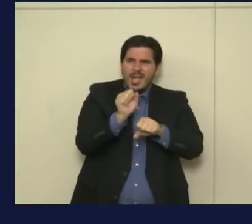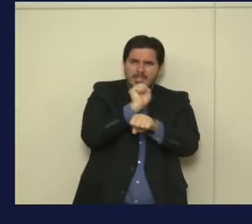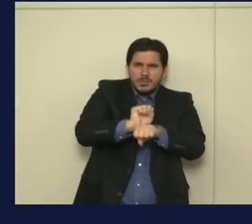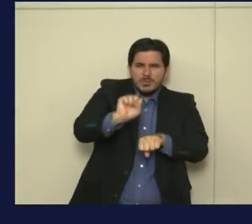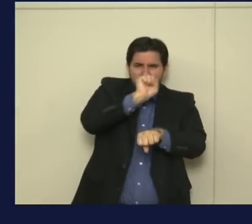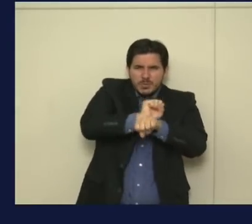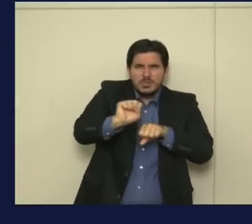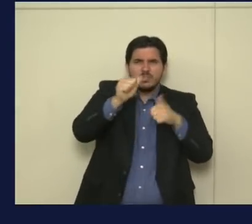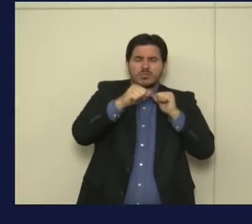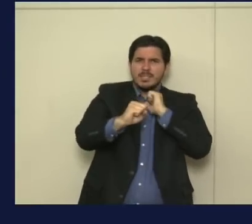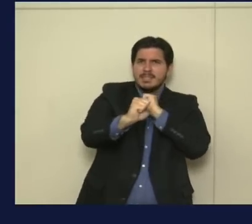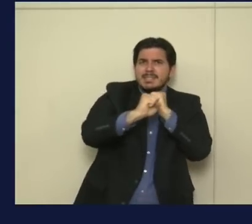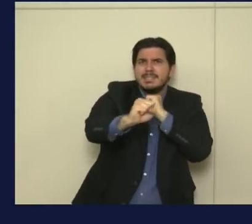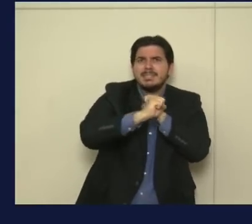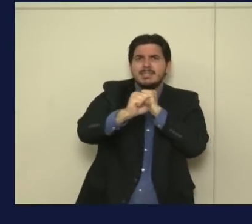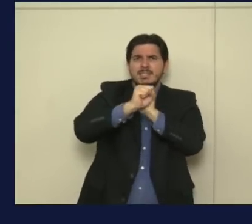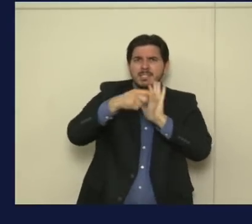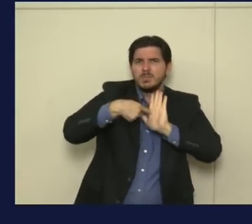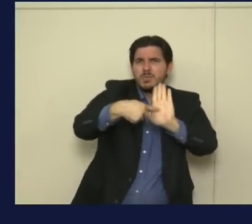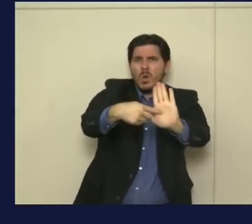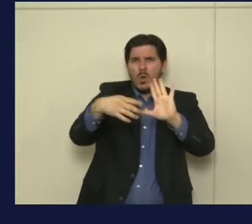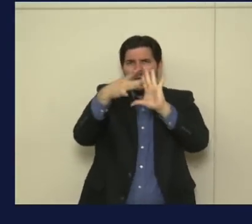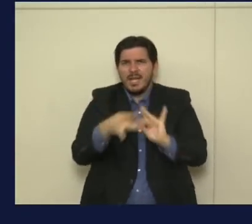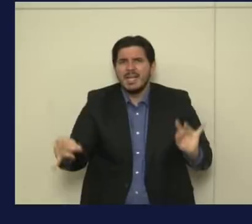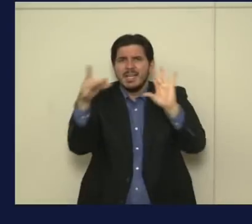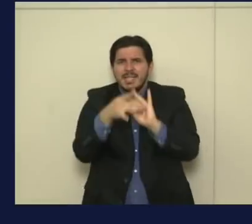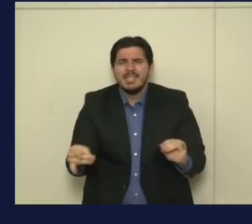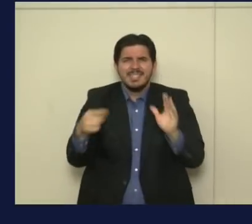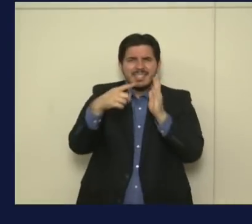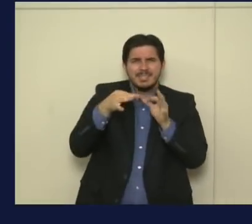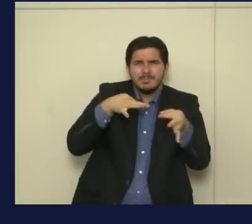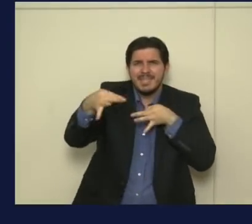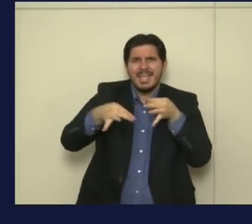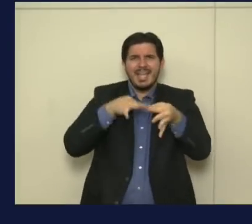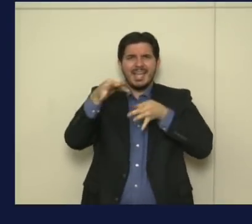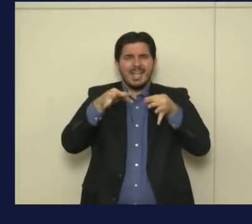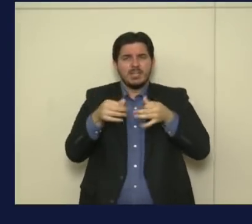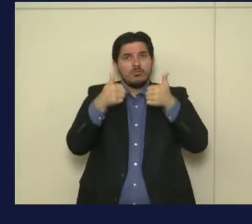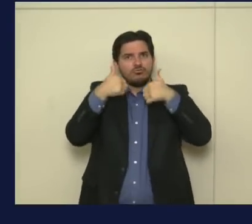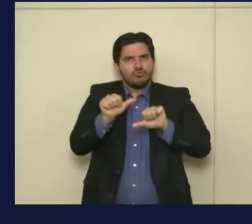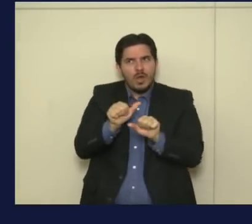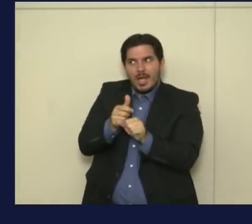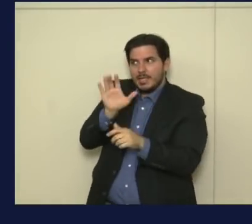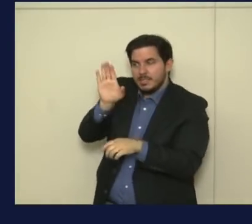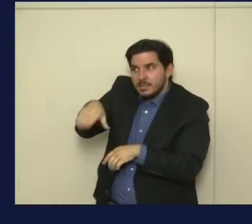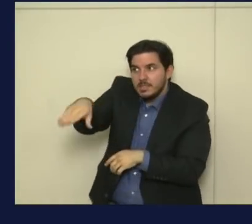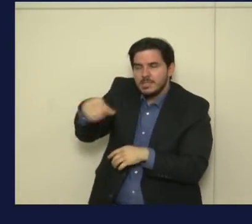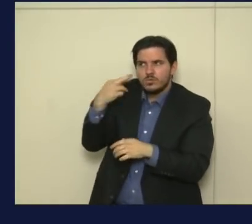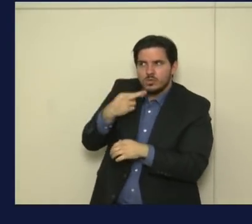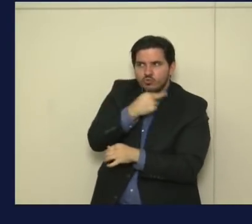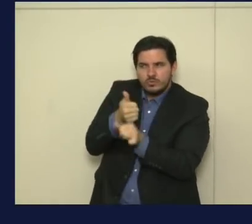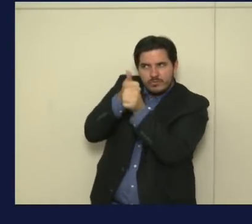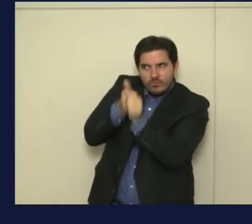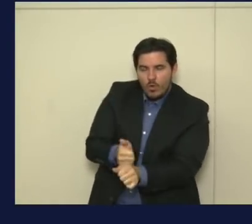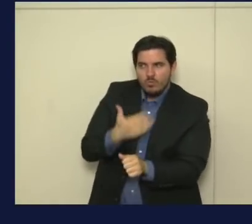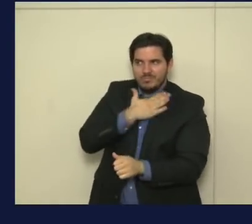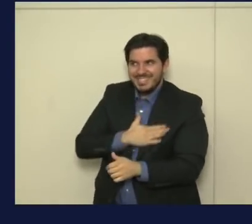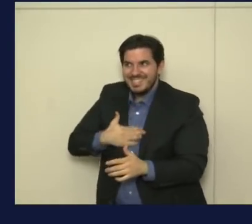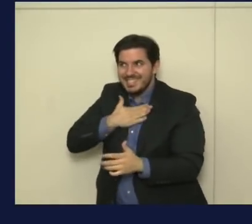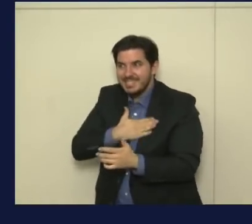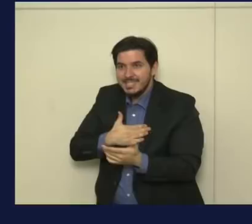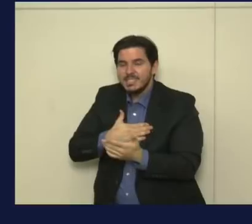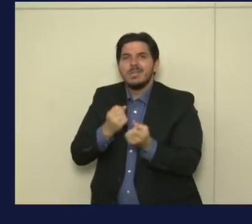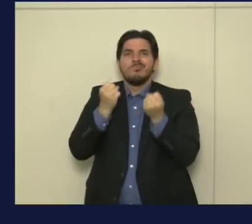to promote, but we hold these businesses accountable to. They must adhere to them. The patrons are really